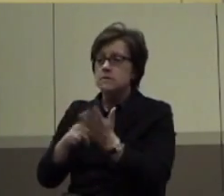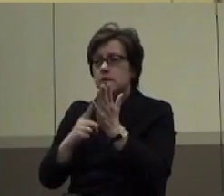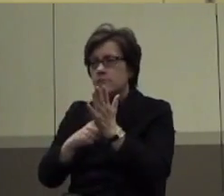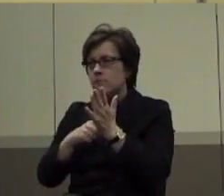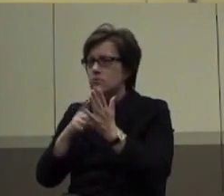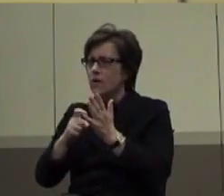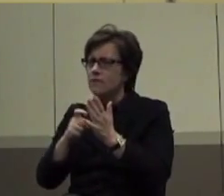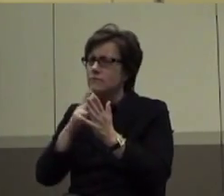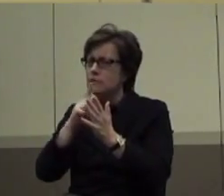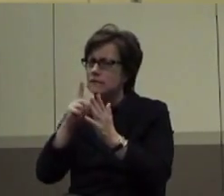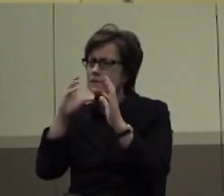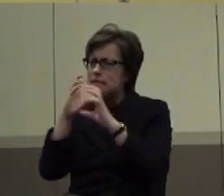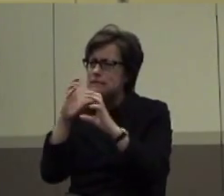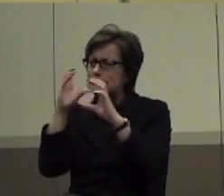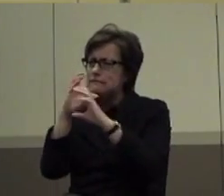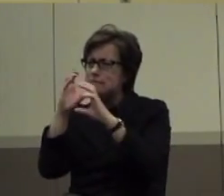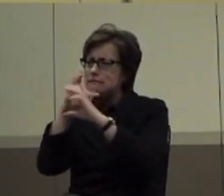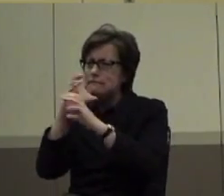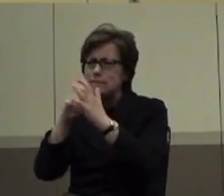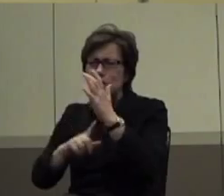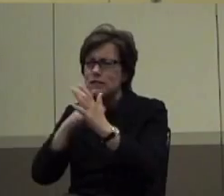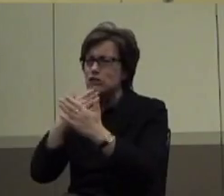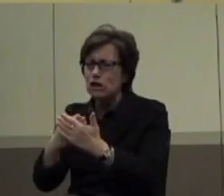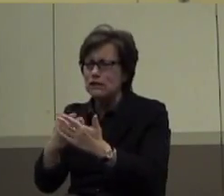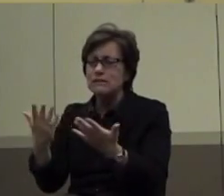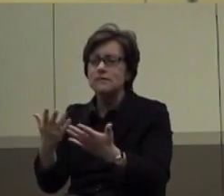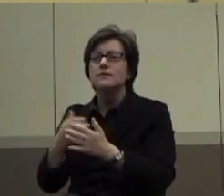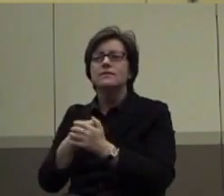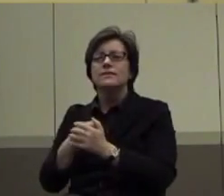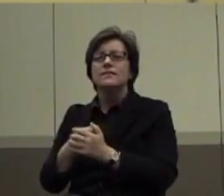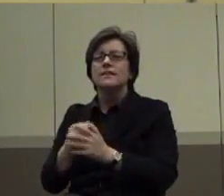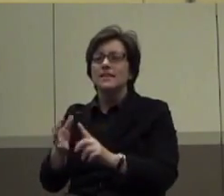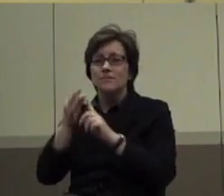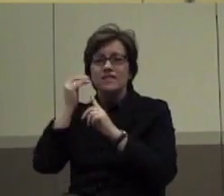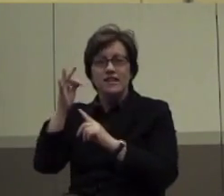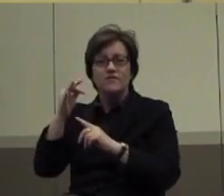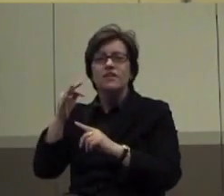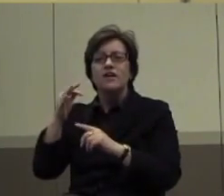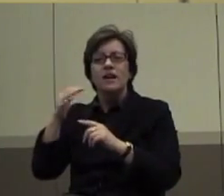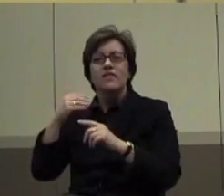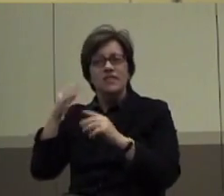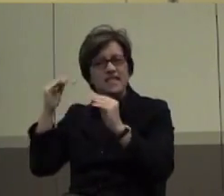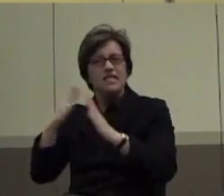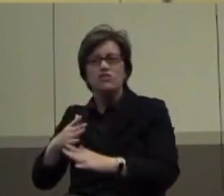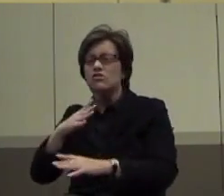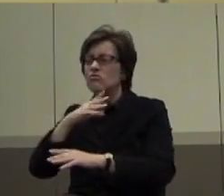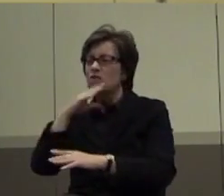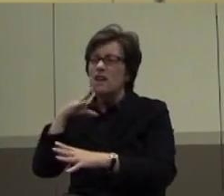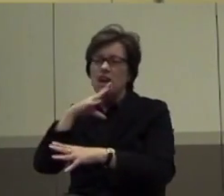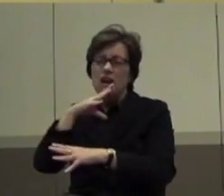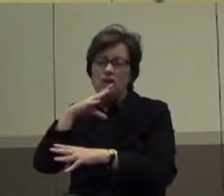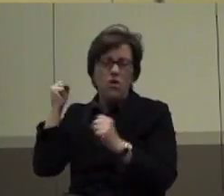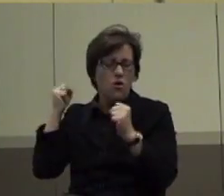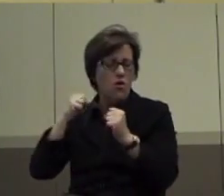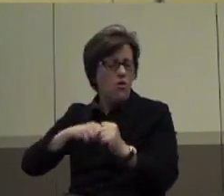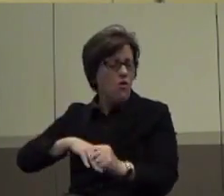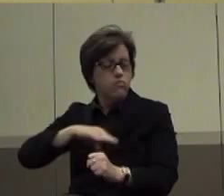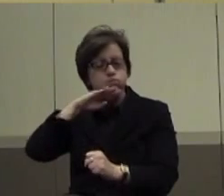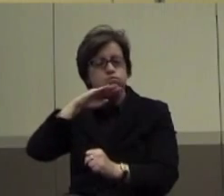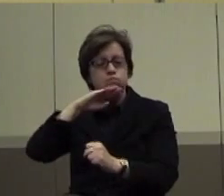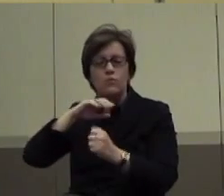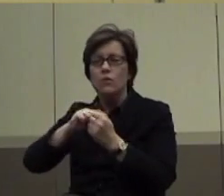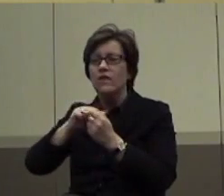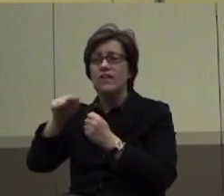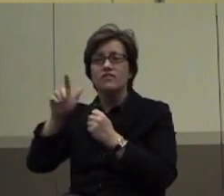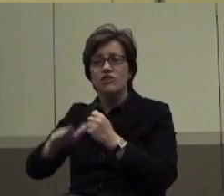look hard, okay? Especially if you get a teacher who's very fed up with a child or is very unskilled, you may